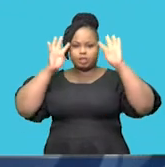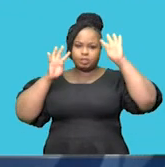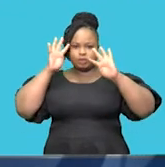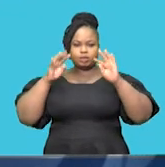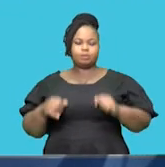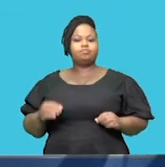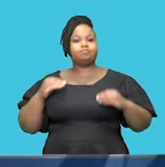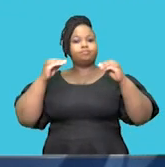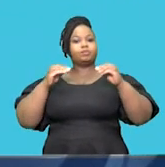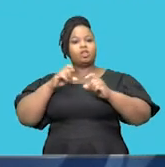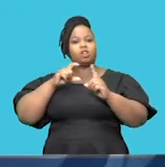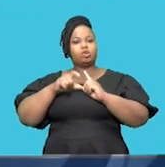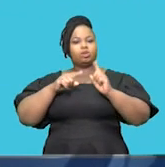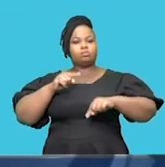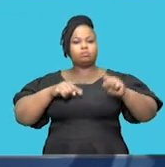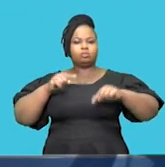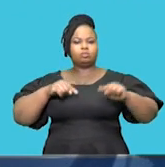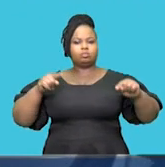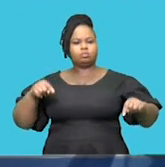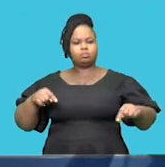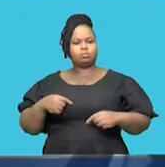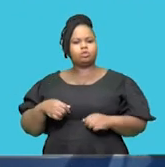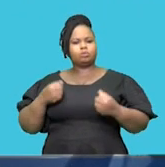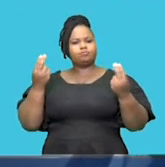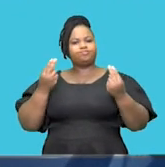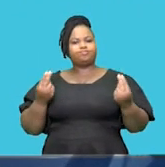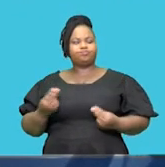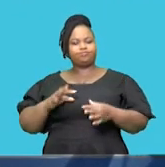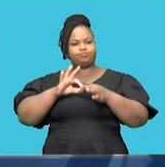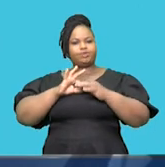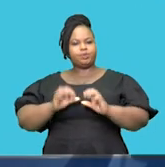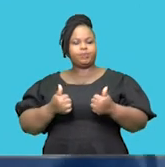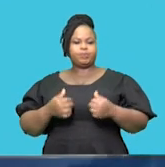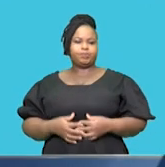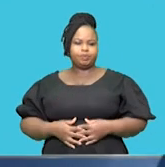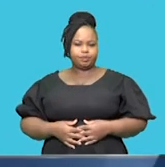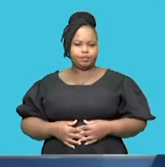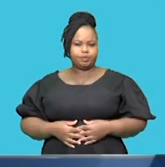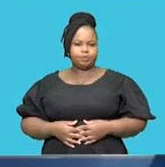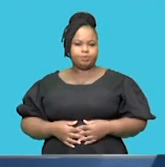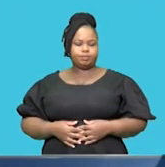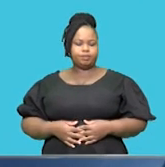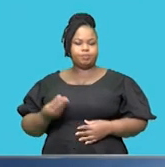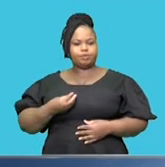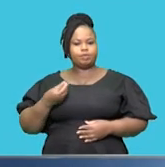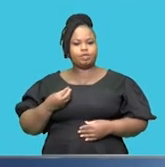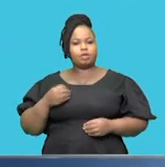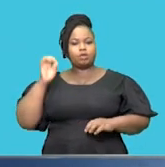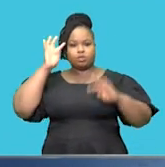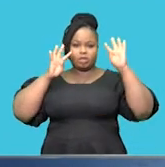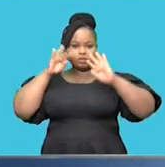promotes cultural diversity, and cultivates a sense of artistic excellence. The Young Creatives